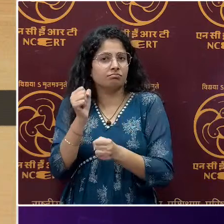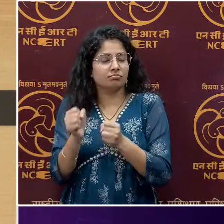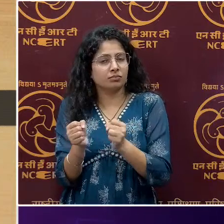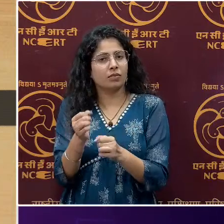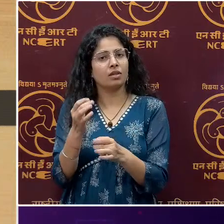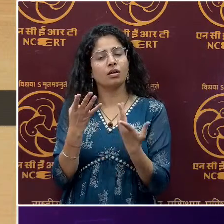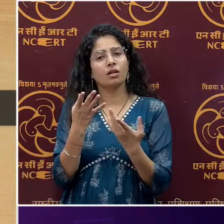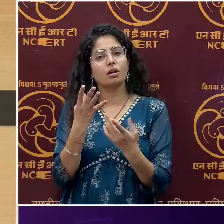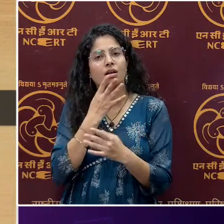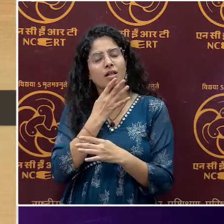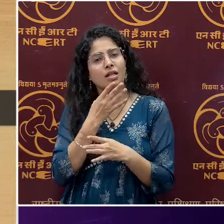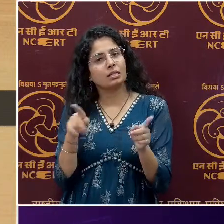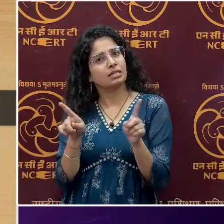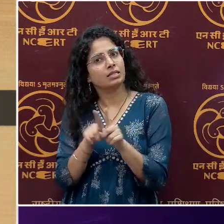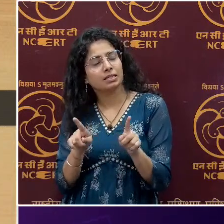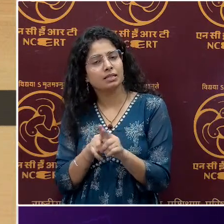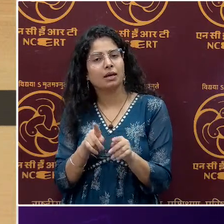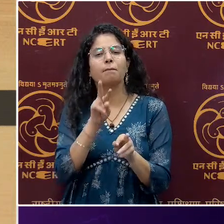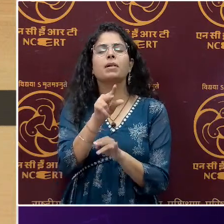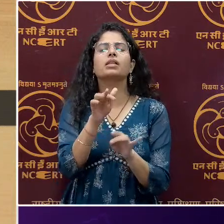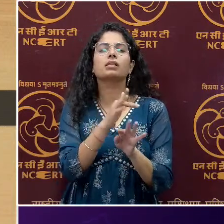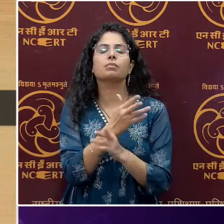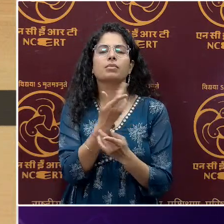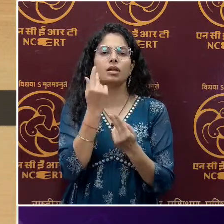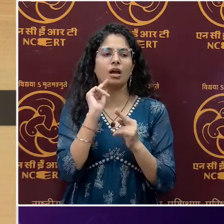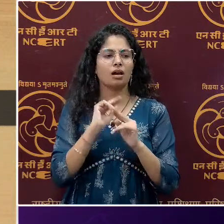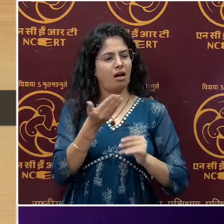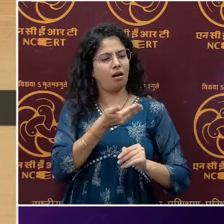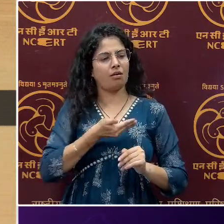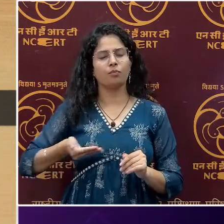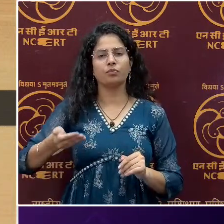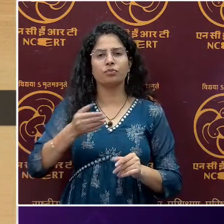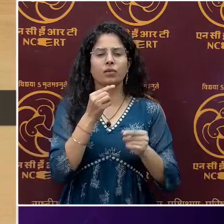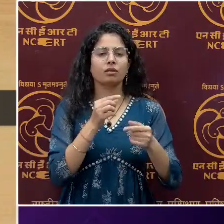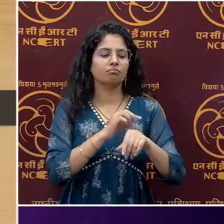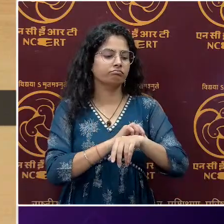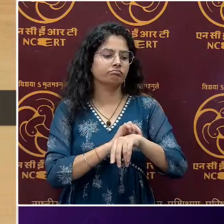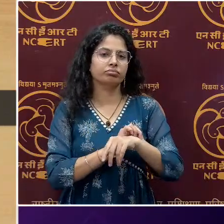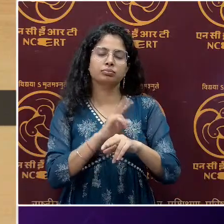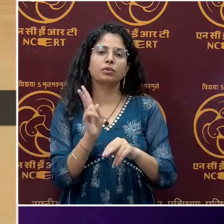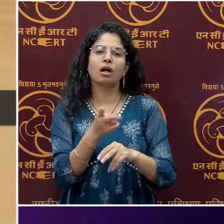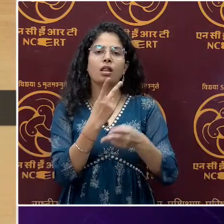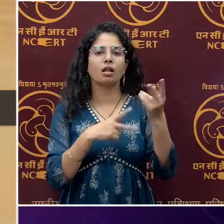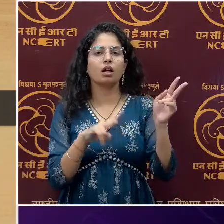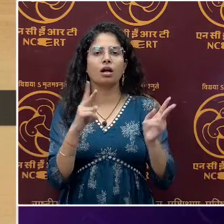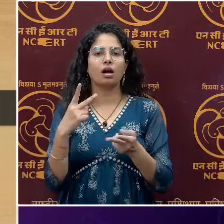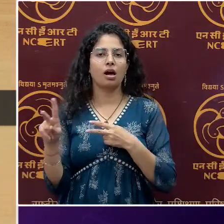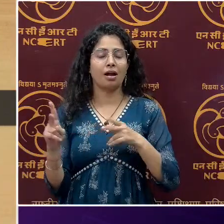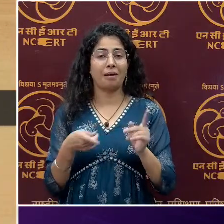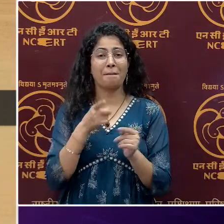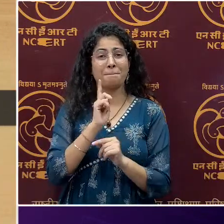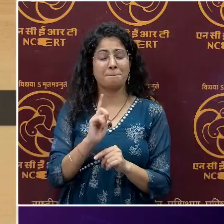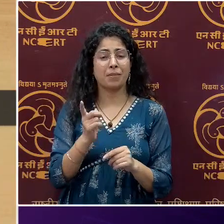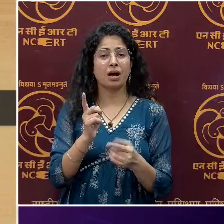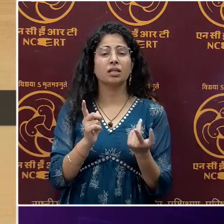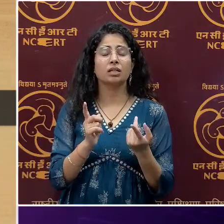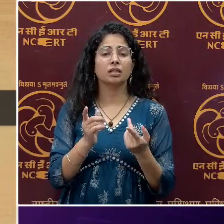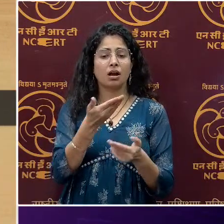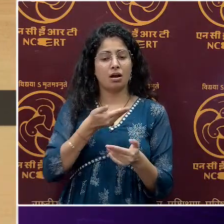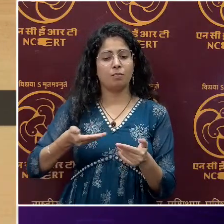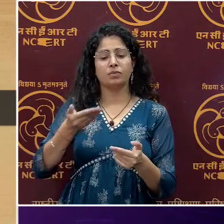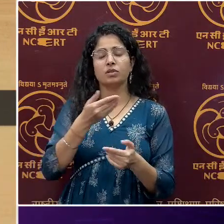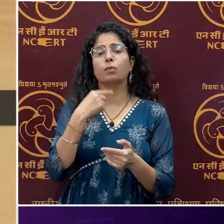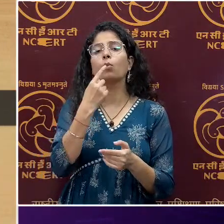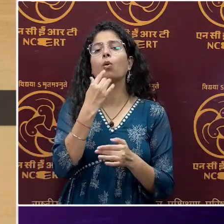different in religion, culture, food practices and the places, but we all want, what we all want is our country to be